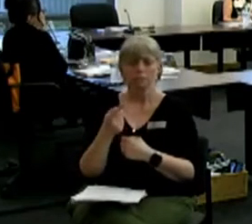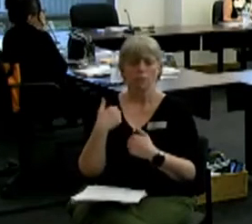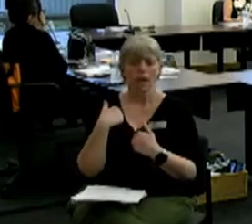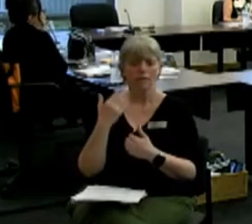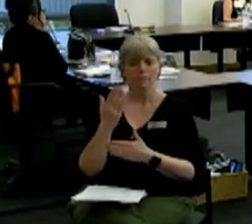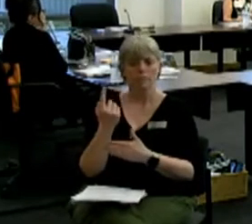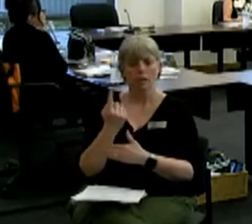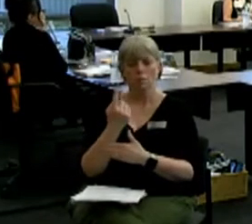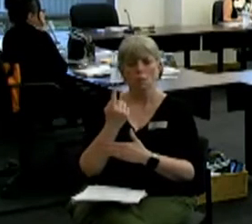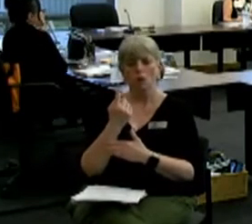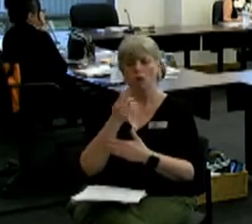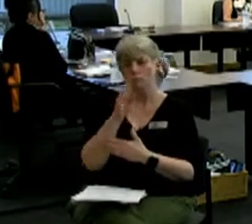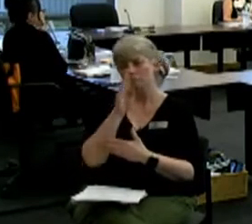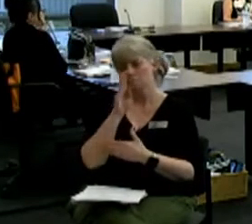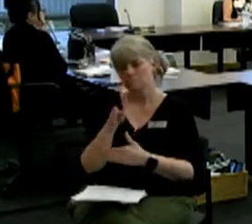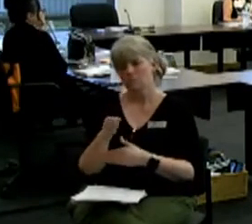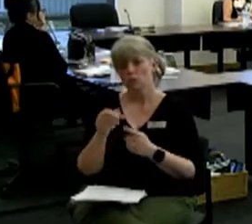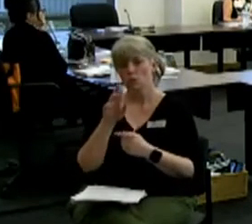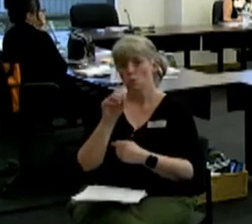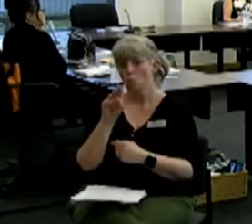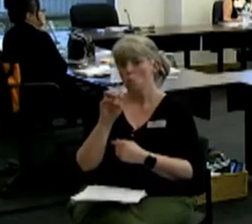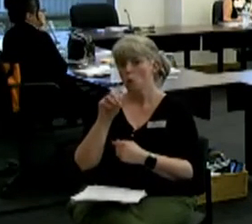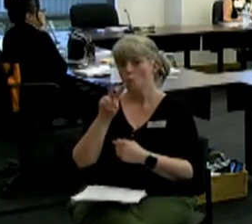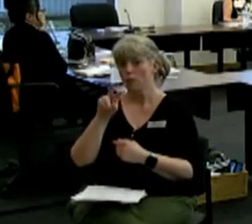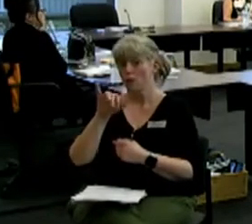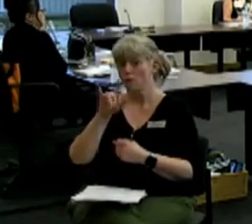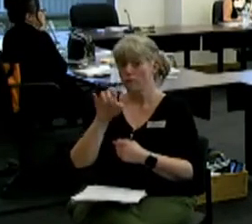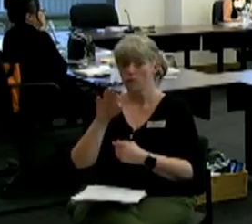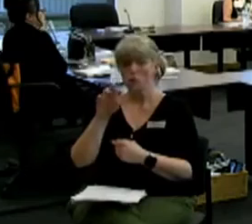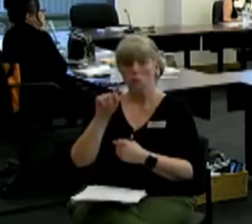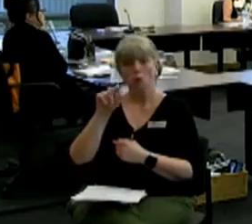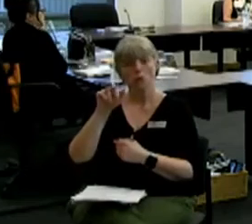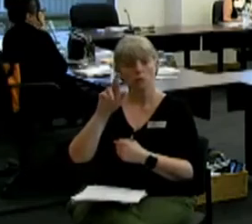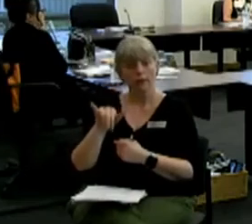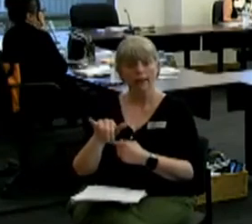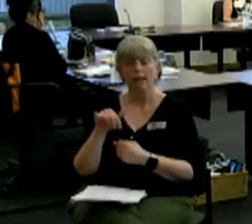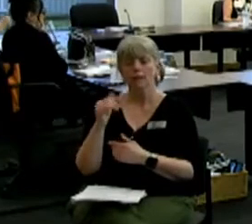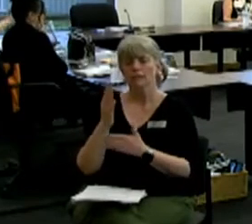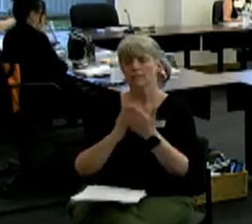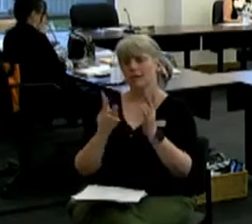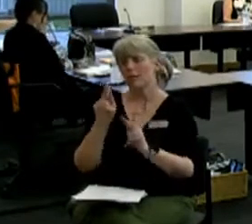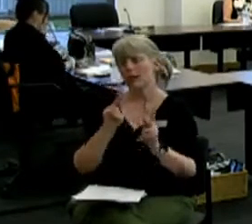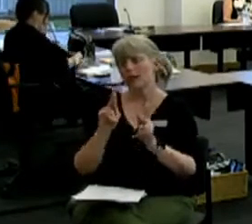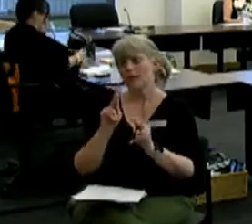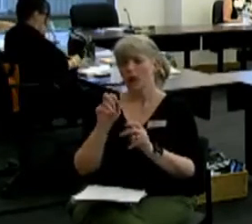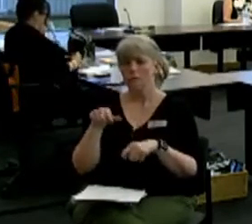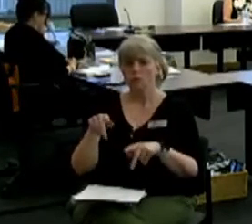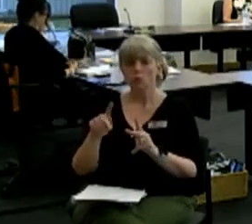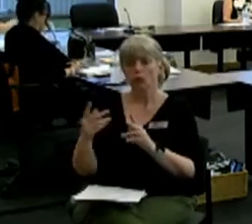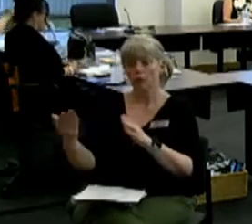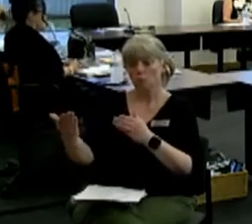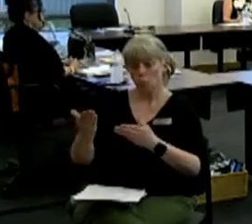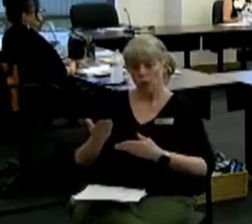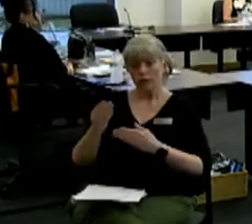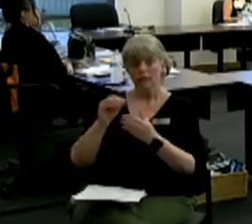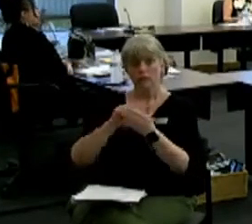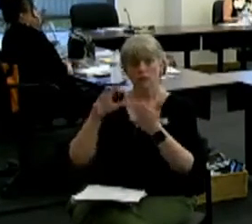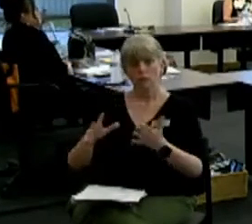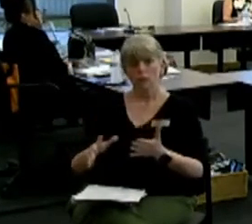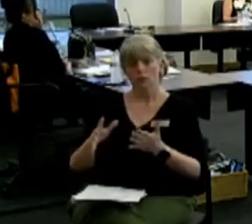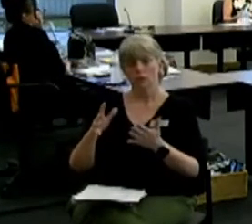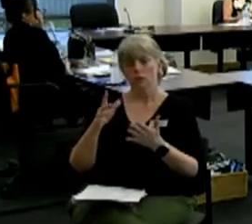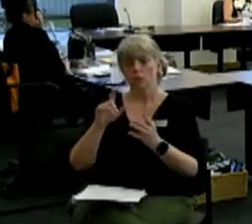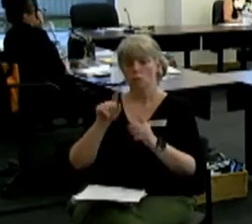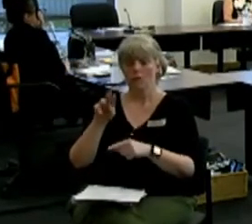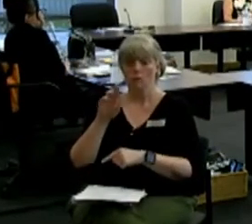got someone headed to Romeoville Rotary and there's some kind of opportunity to bring a student that maybe went to Romeoville